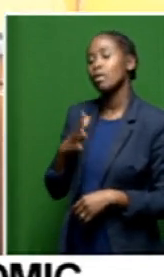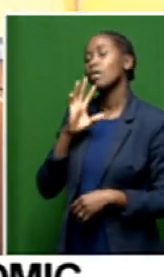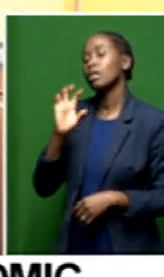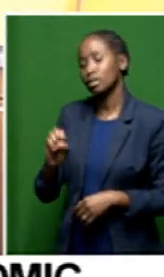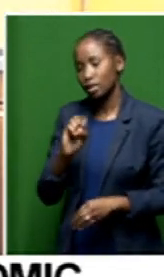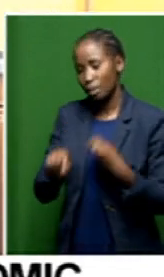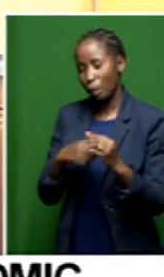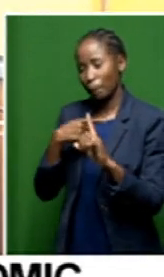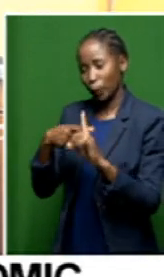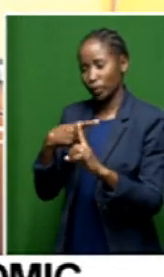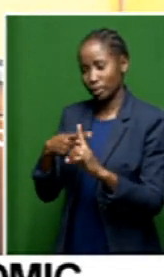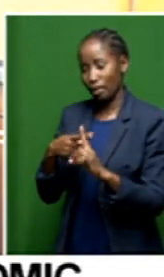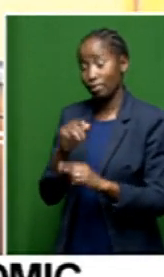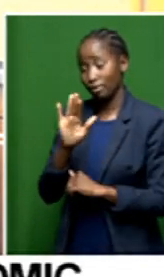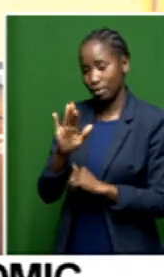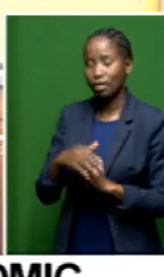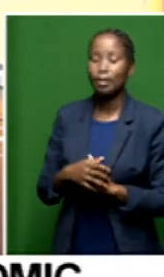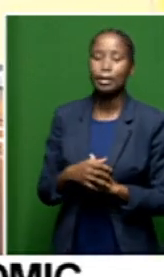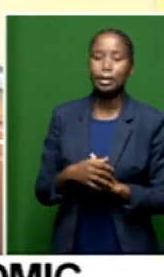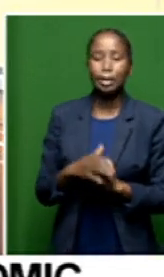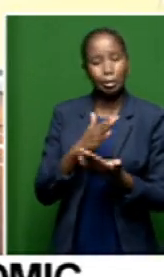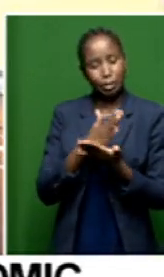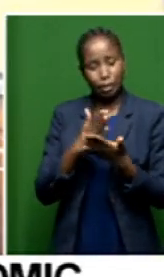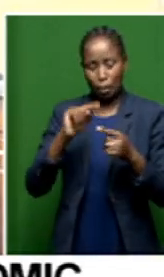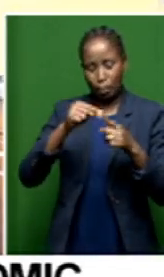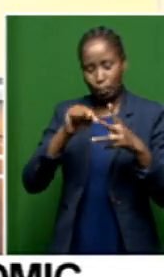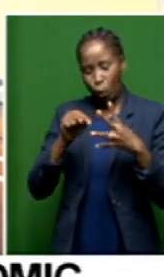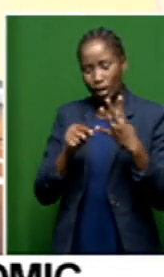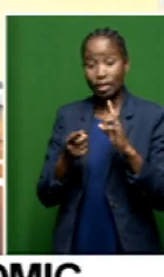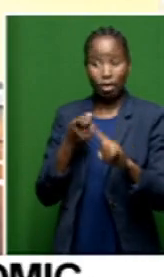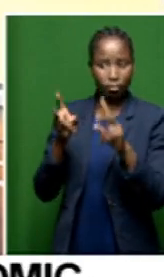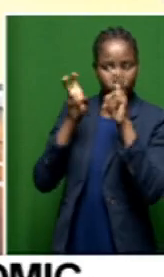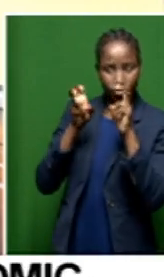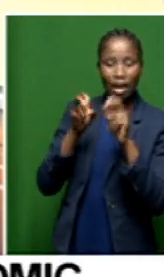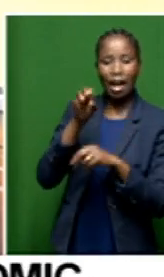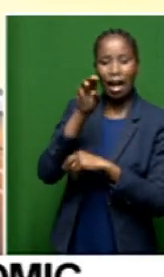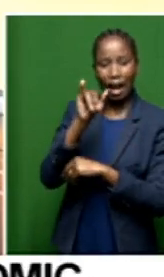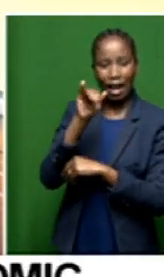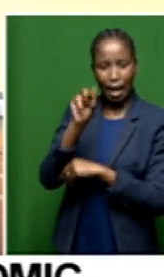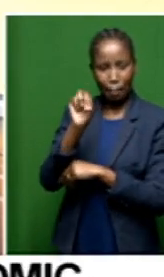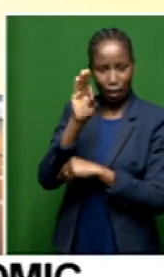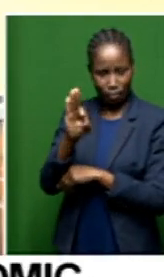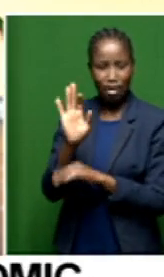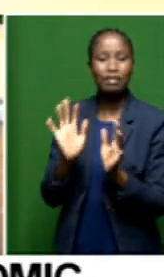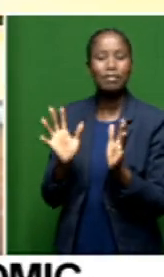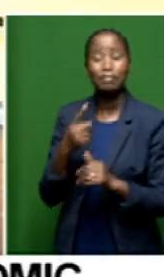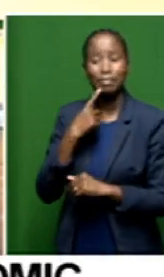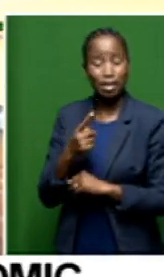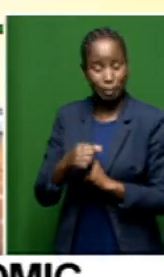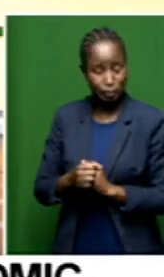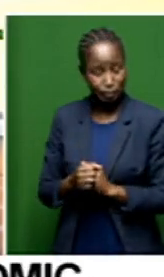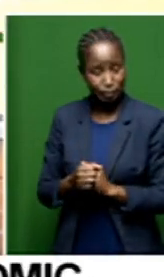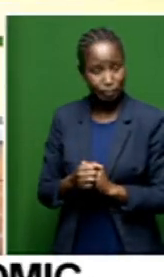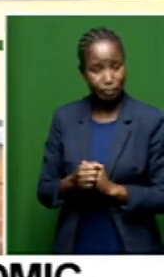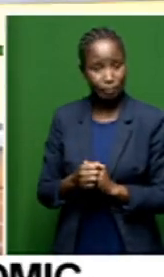and one of the points that the IMF did raise in this report was basically saying, even though this